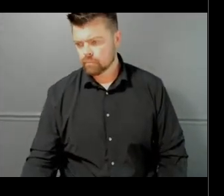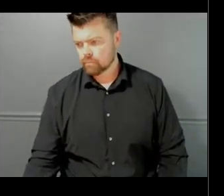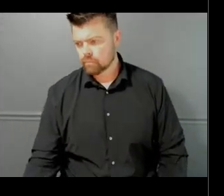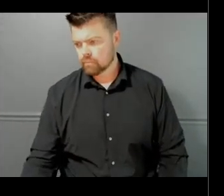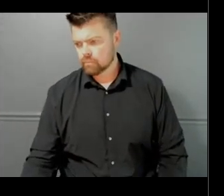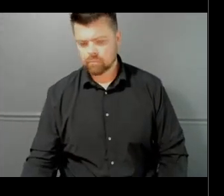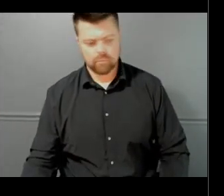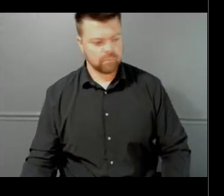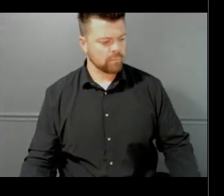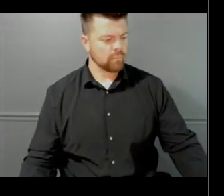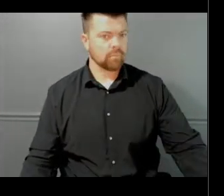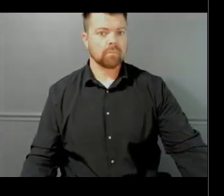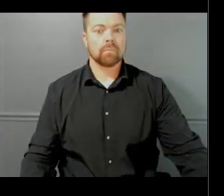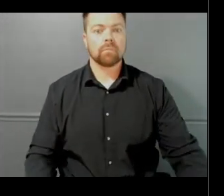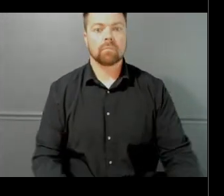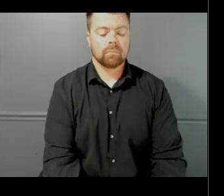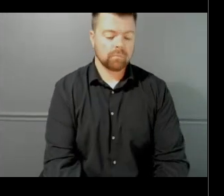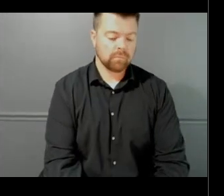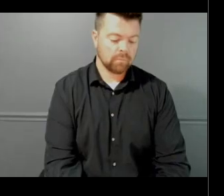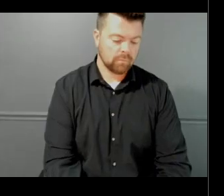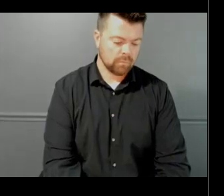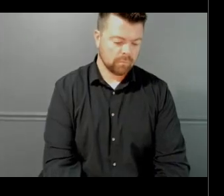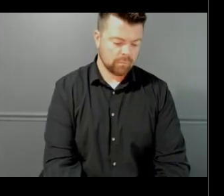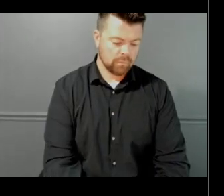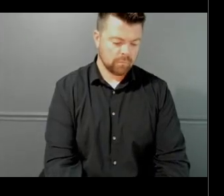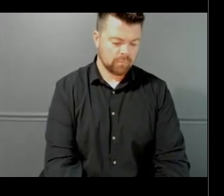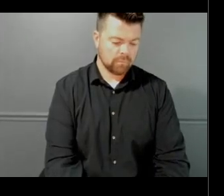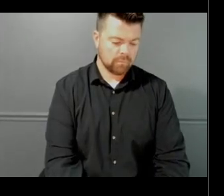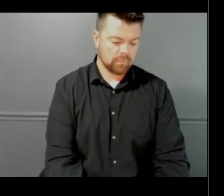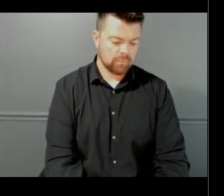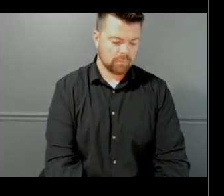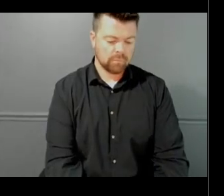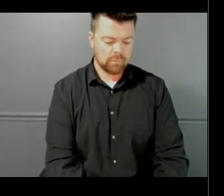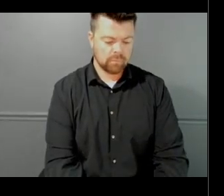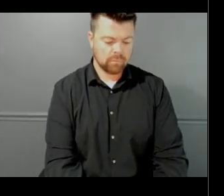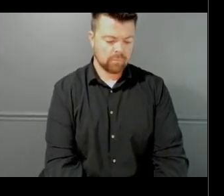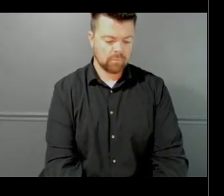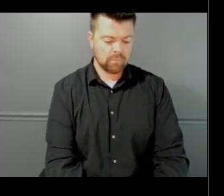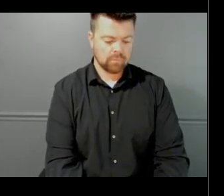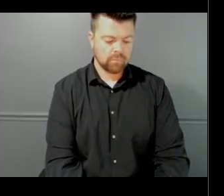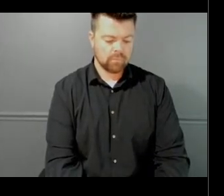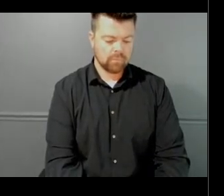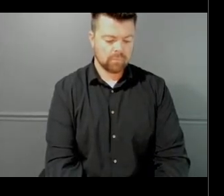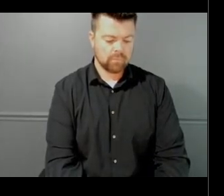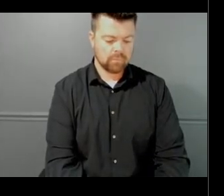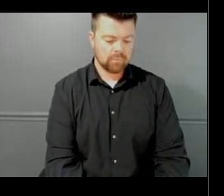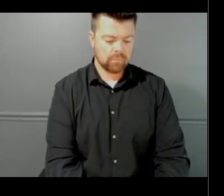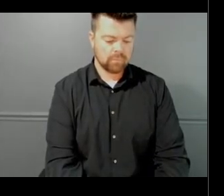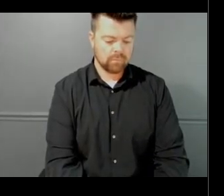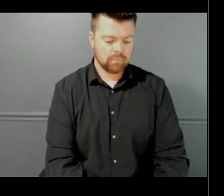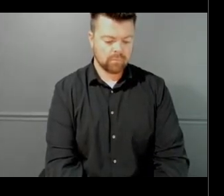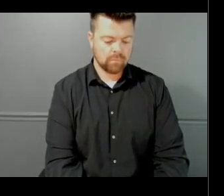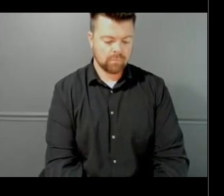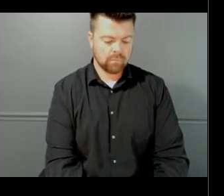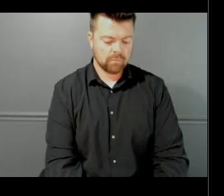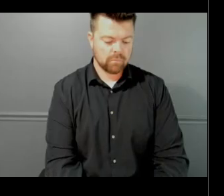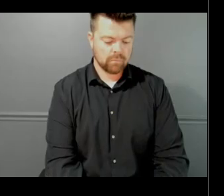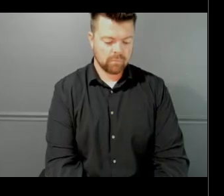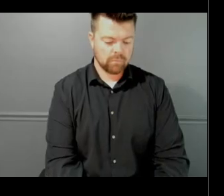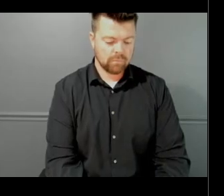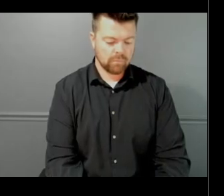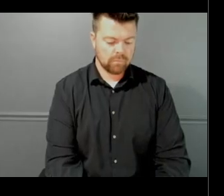And again, this reads, an accessible route is, in part, a continuous